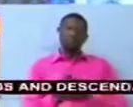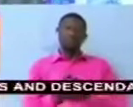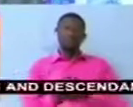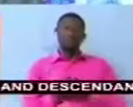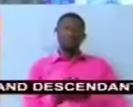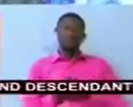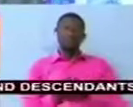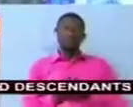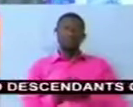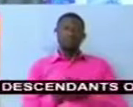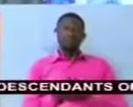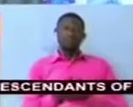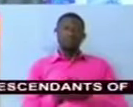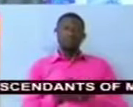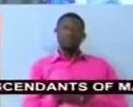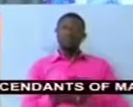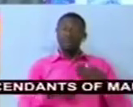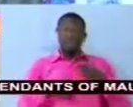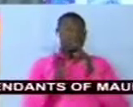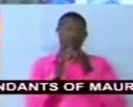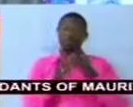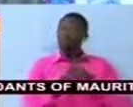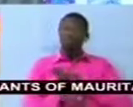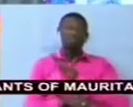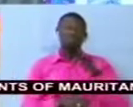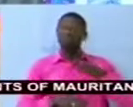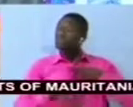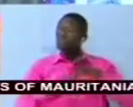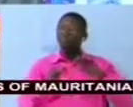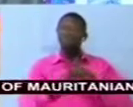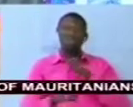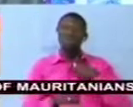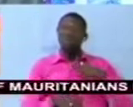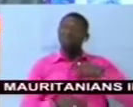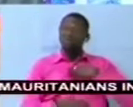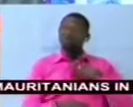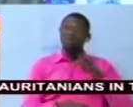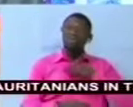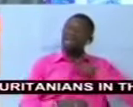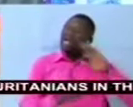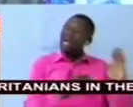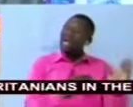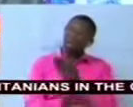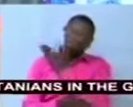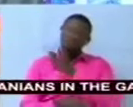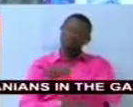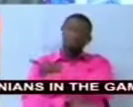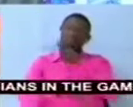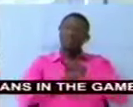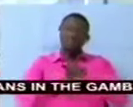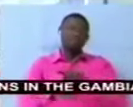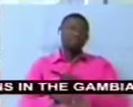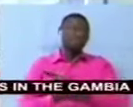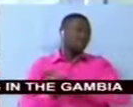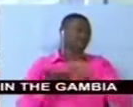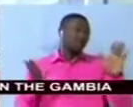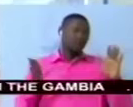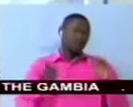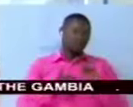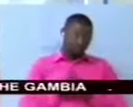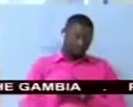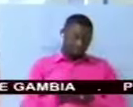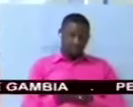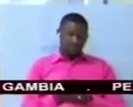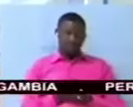len fofu rek. I told them that I had no interest. It's just to make sure that they are out of that place. So it means, therefore, that before